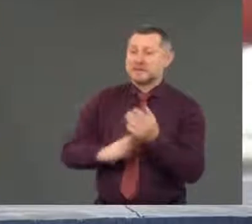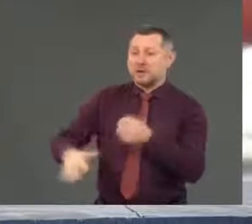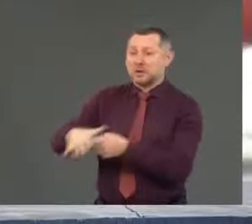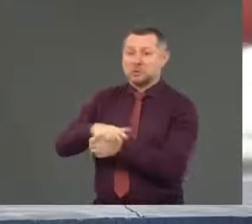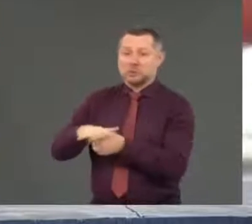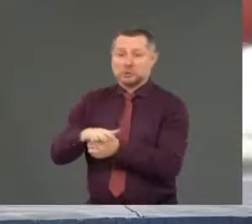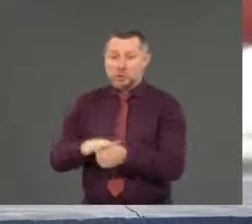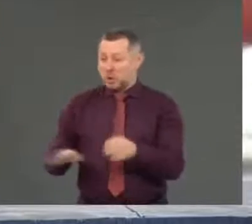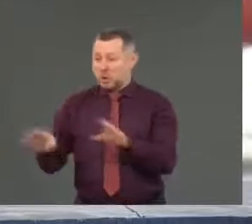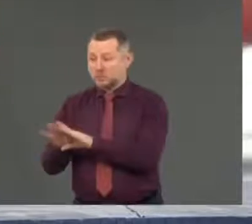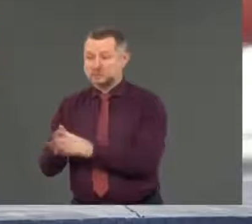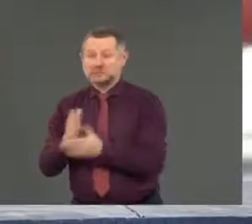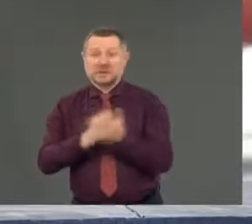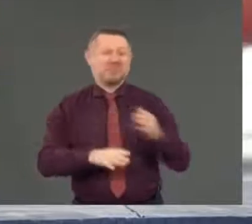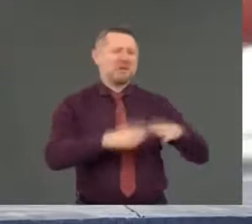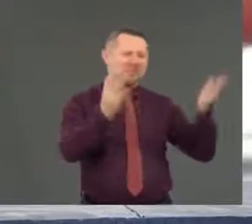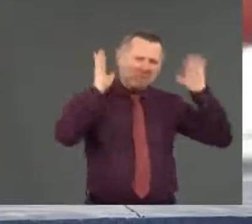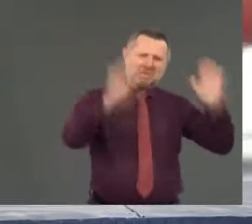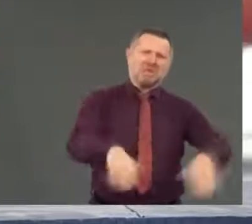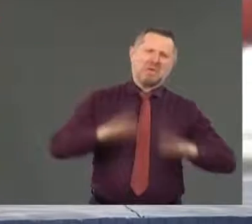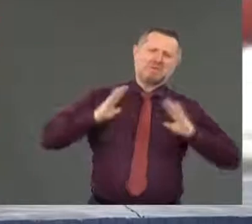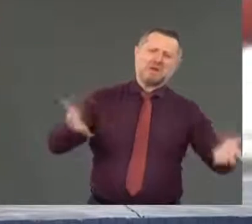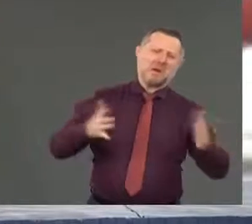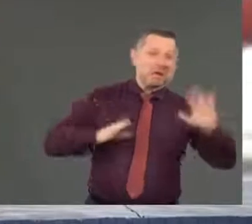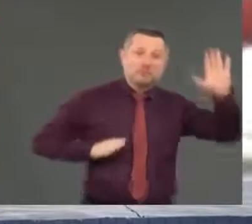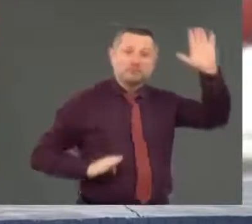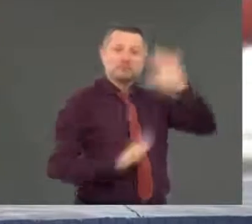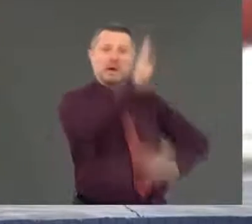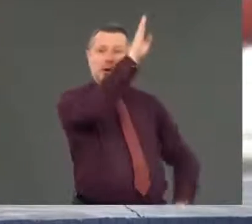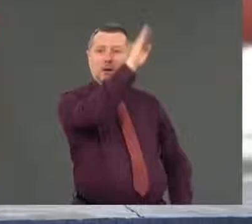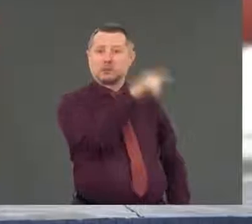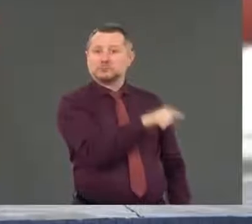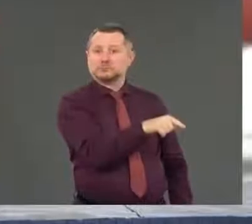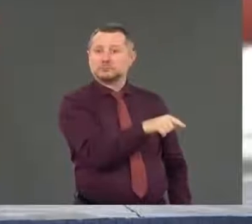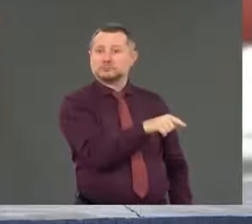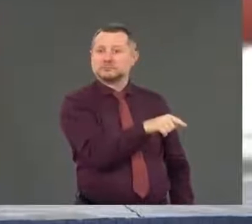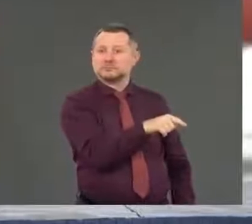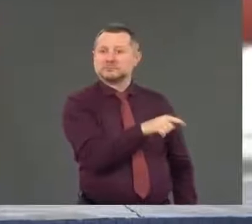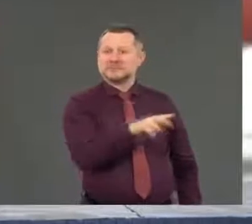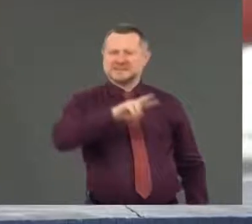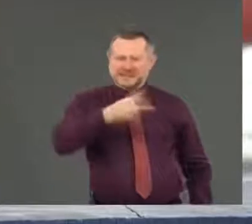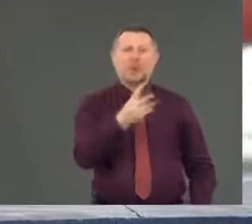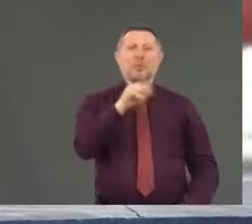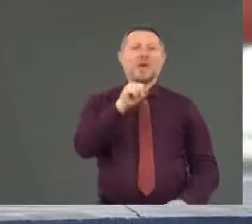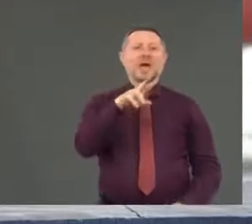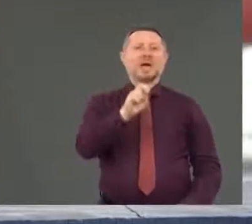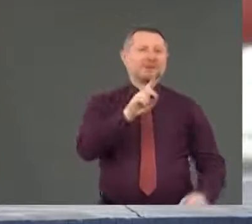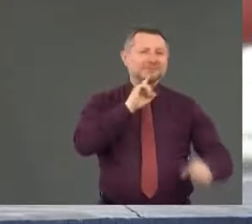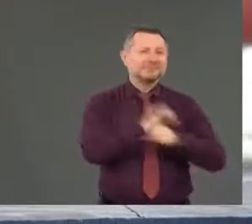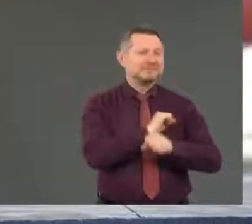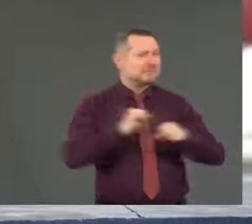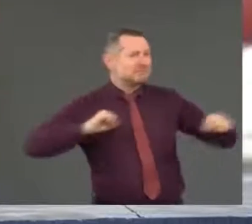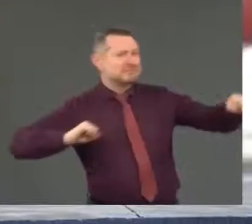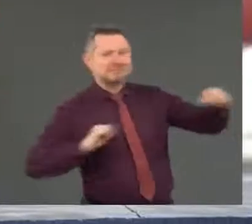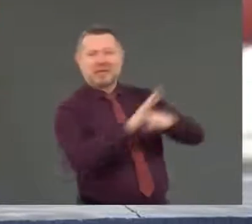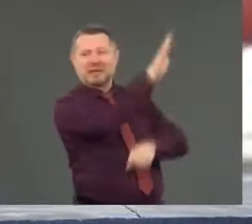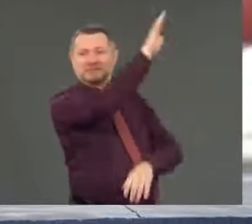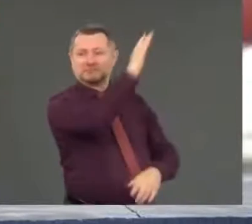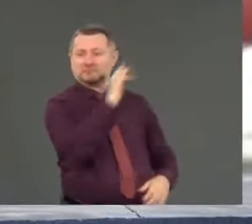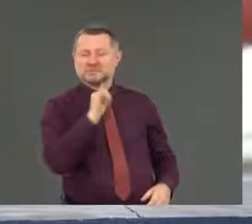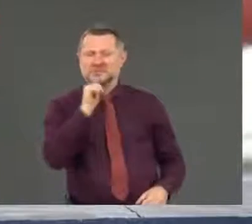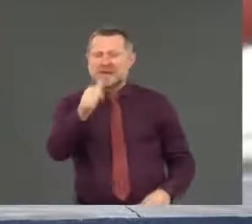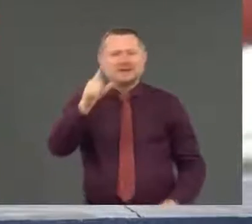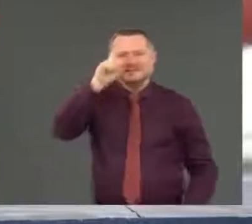had a much higher infection rate. And then it comes back in a second wave. So it's not smart. It